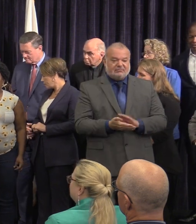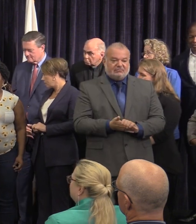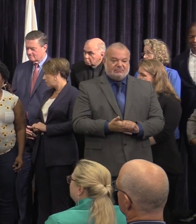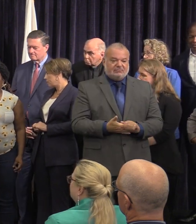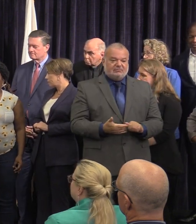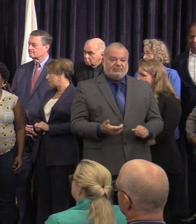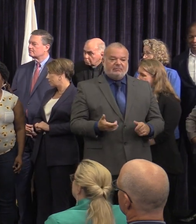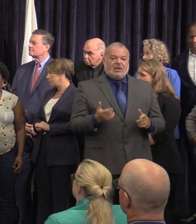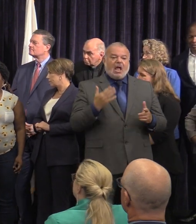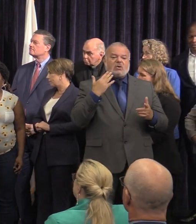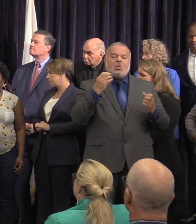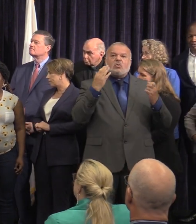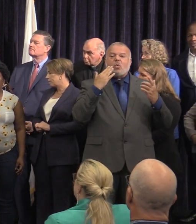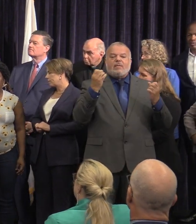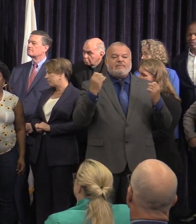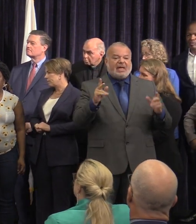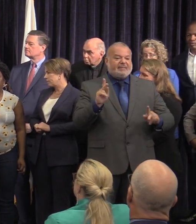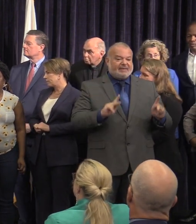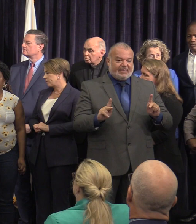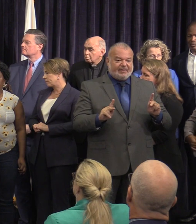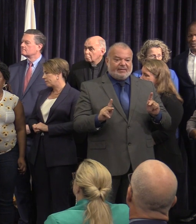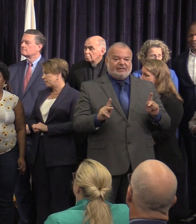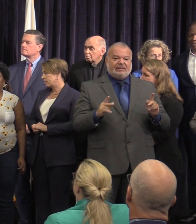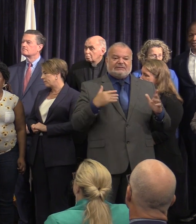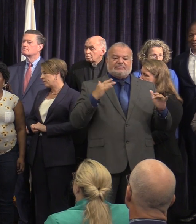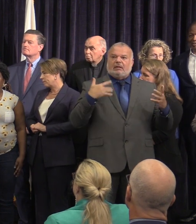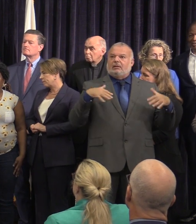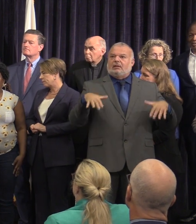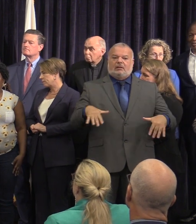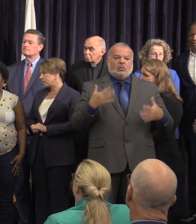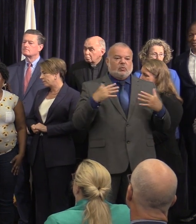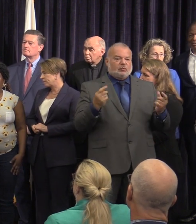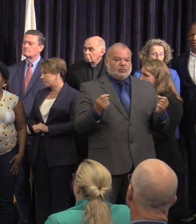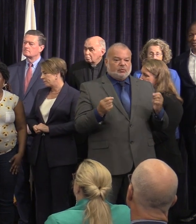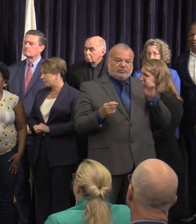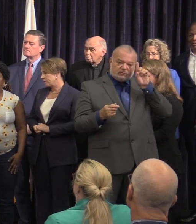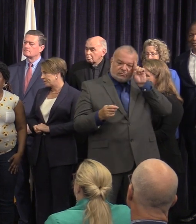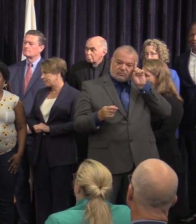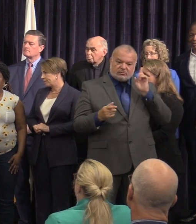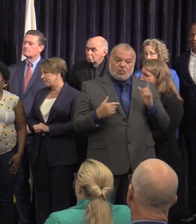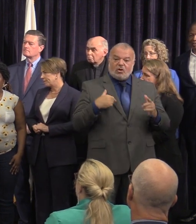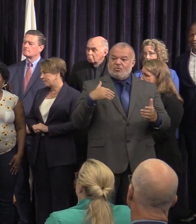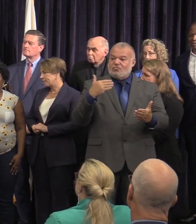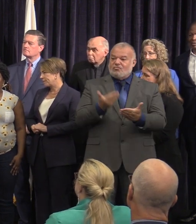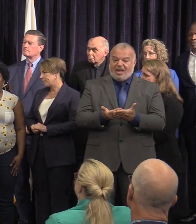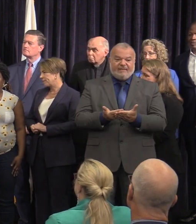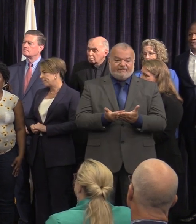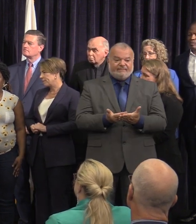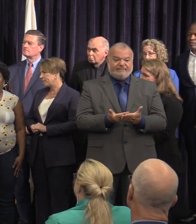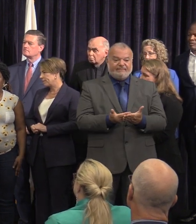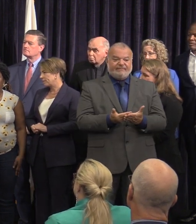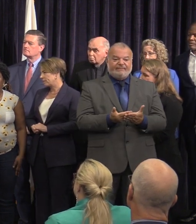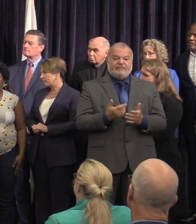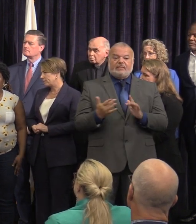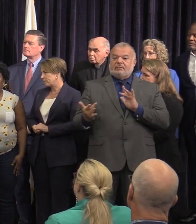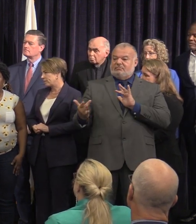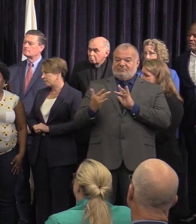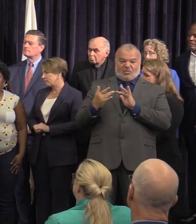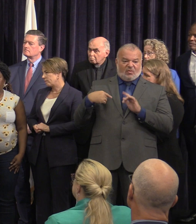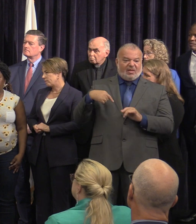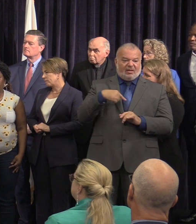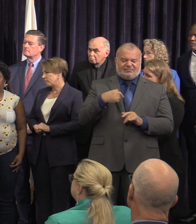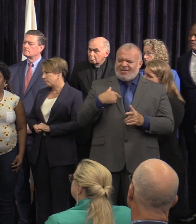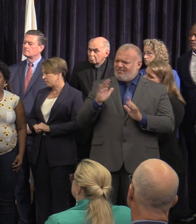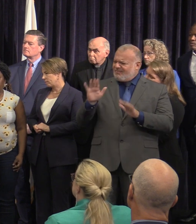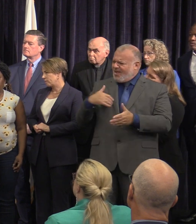of them, they didn't know what to expect. But as soon as Johnny came in touch with us, we helped Johnny with everything.